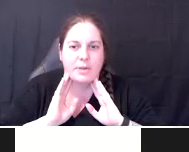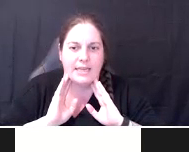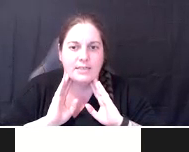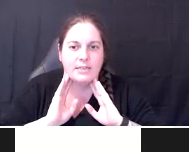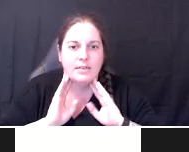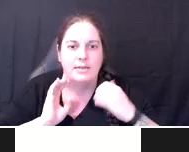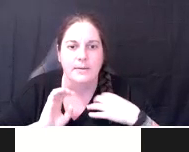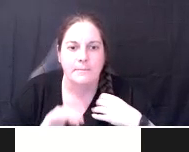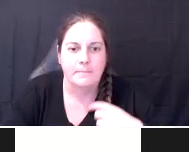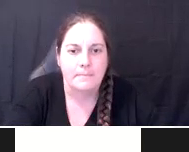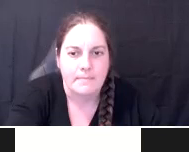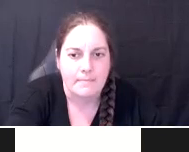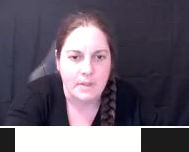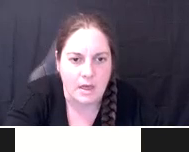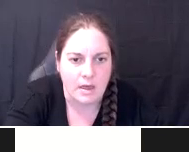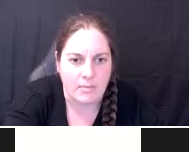interpreter pinned.